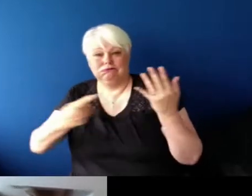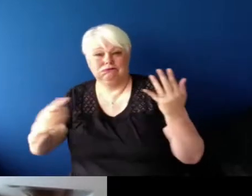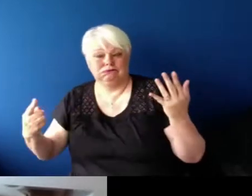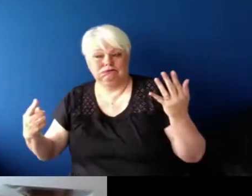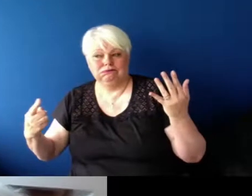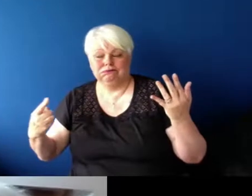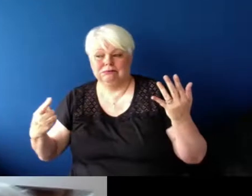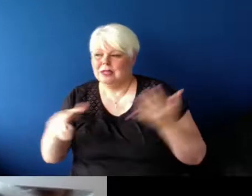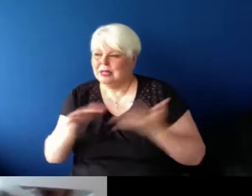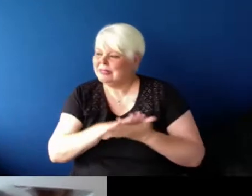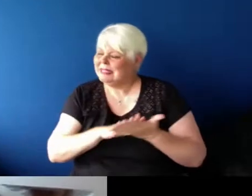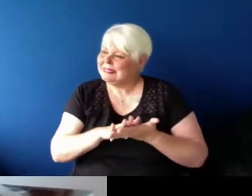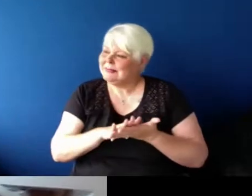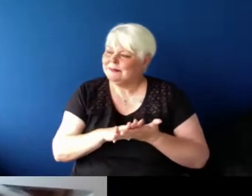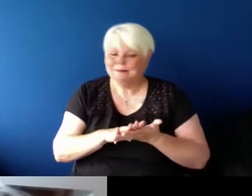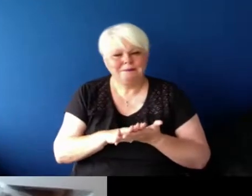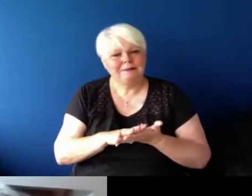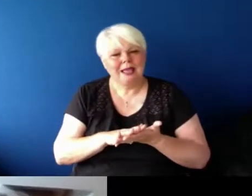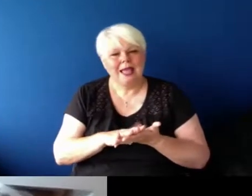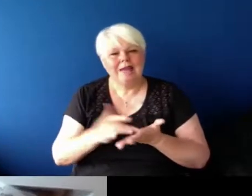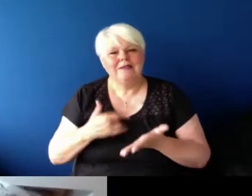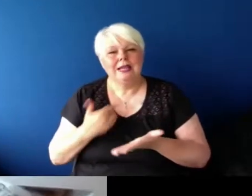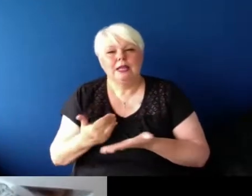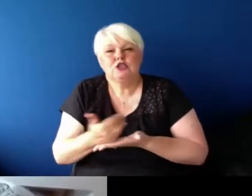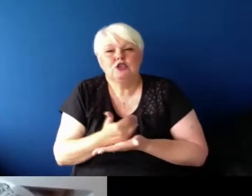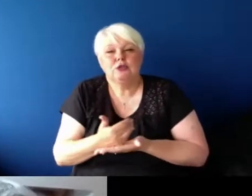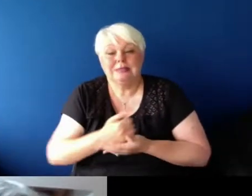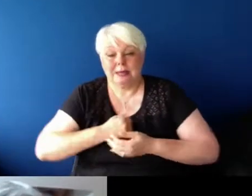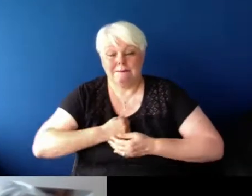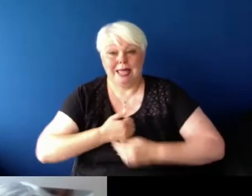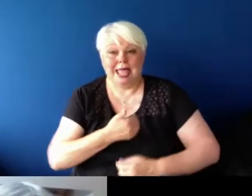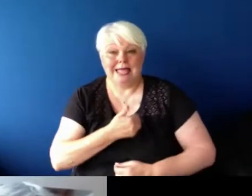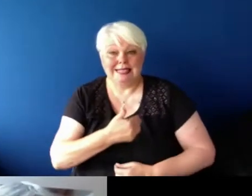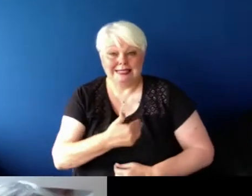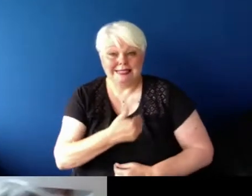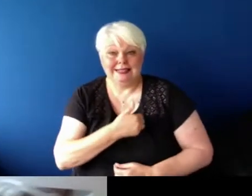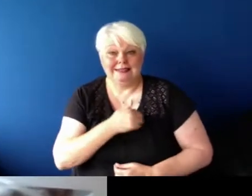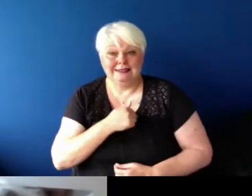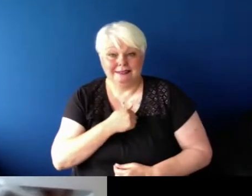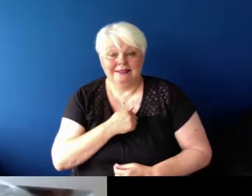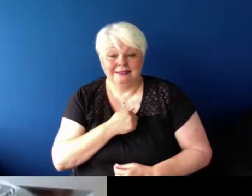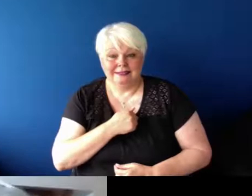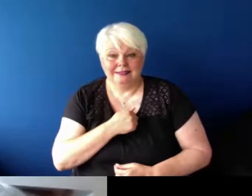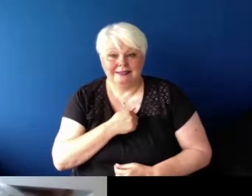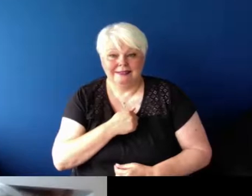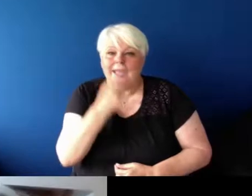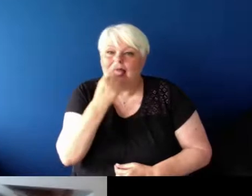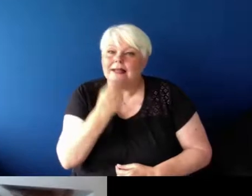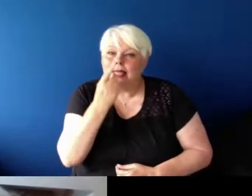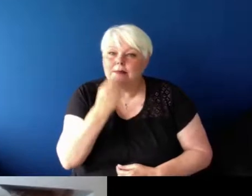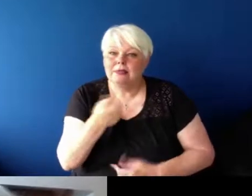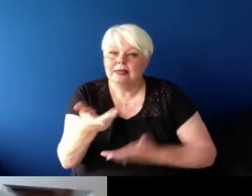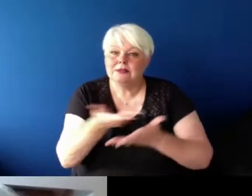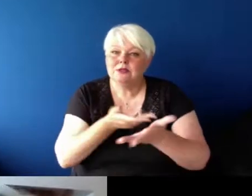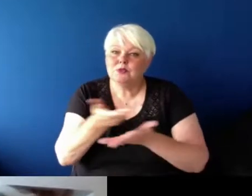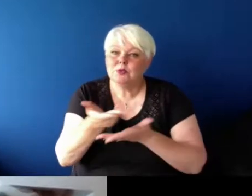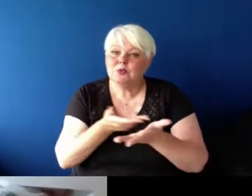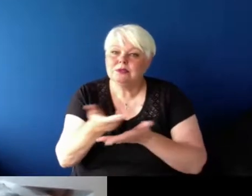So there is a certain security I feel in my own identity, which enabled that sort of discourse to